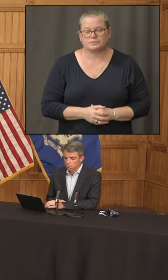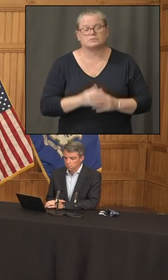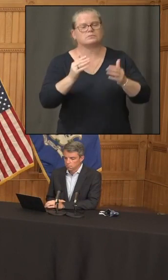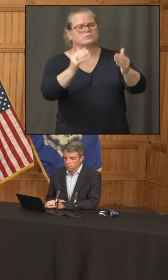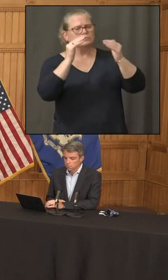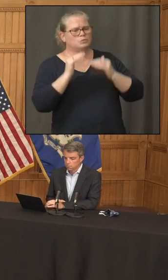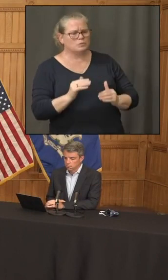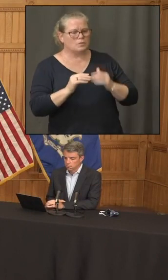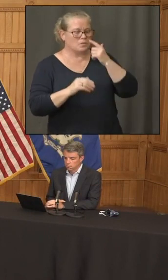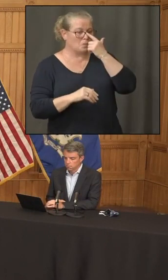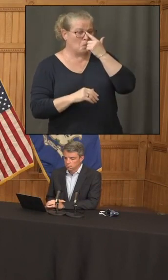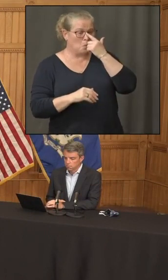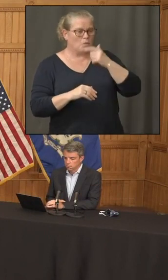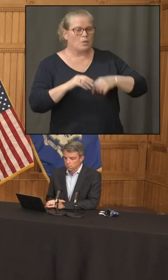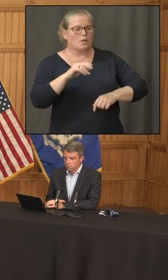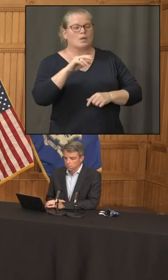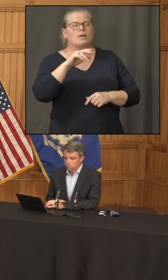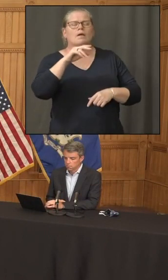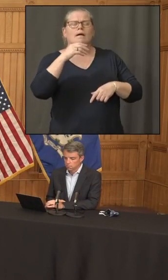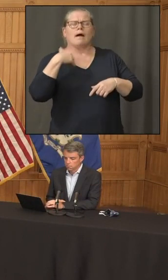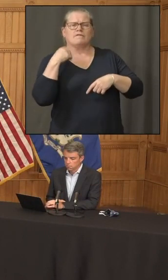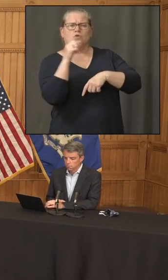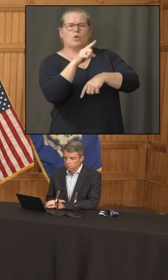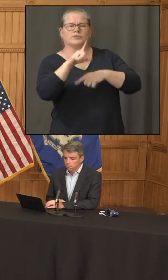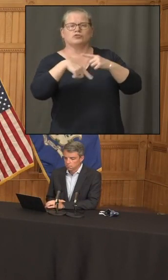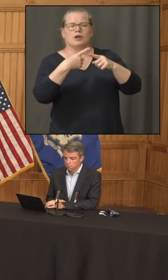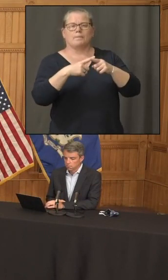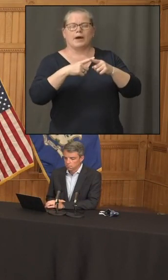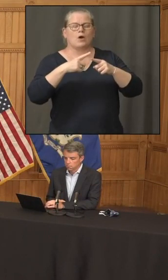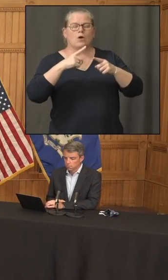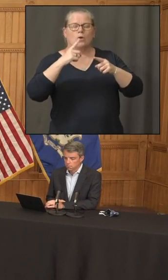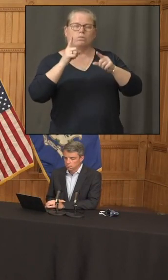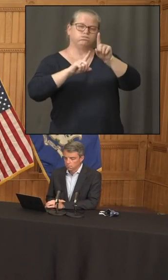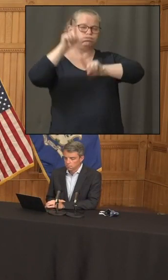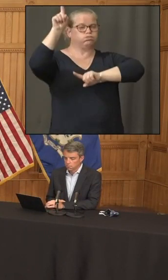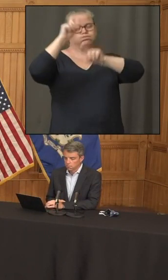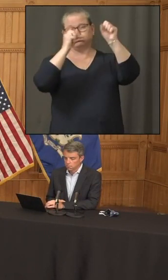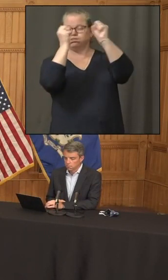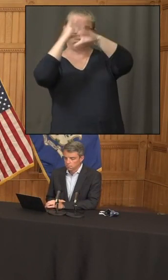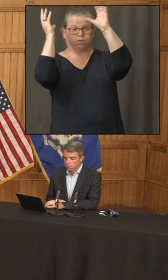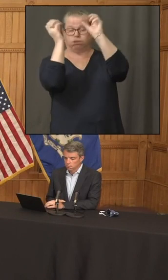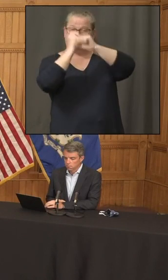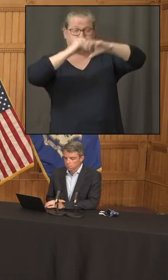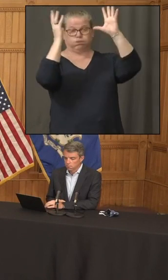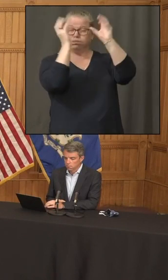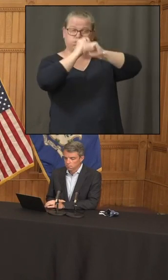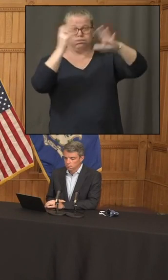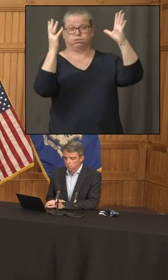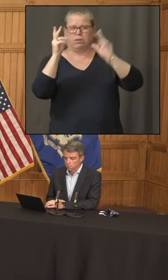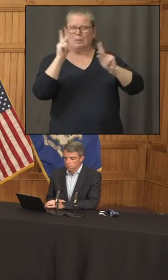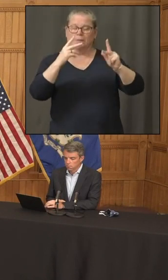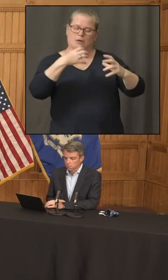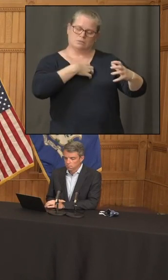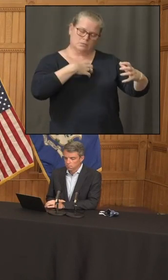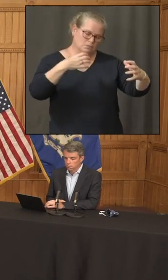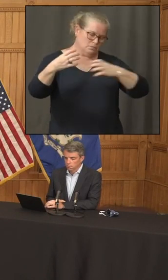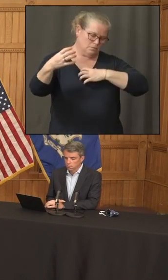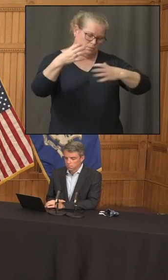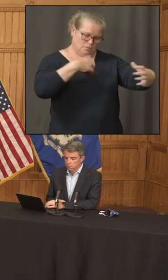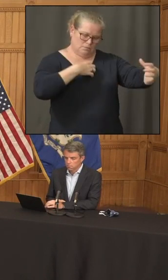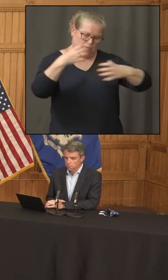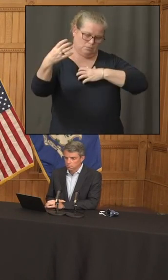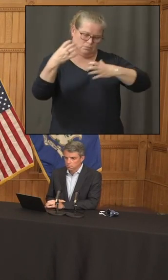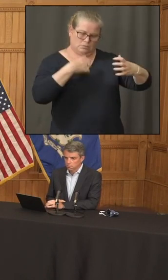from people about fireworks going off at all hours of the night till 3, 4 in the morning, especially in the cities like New Haven